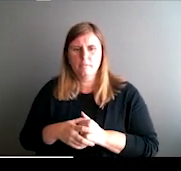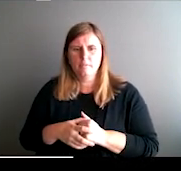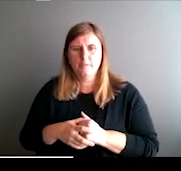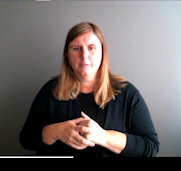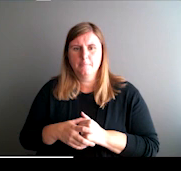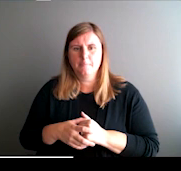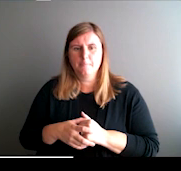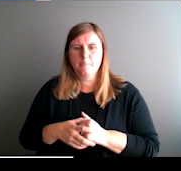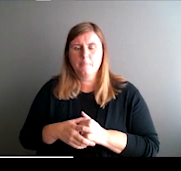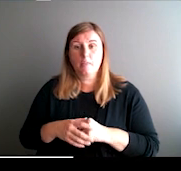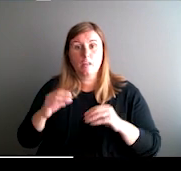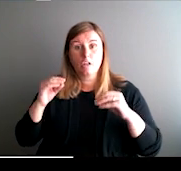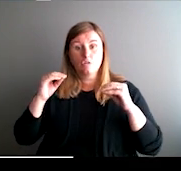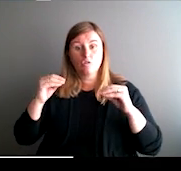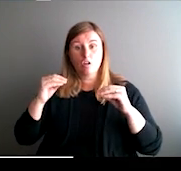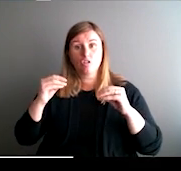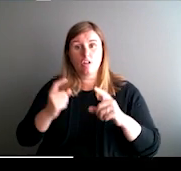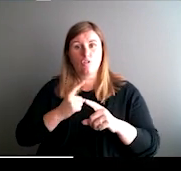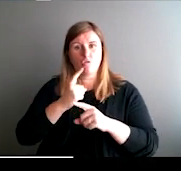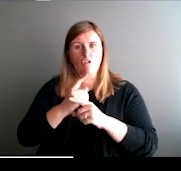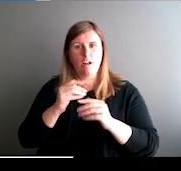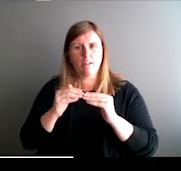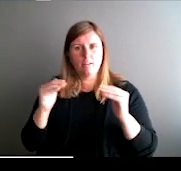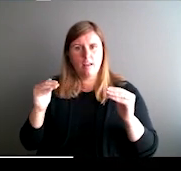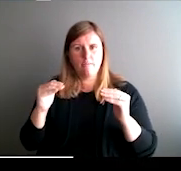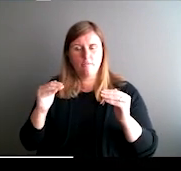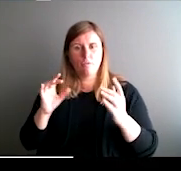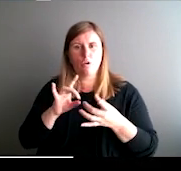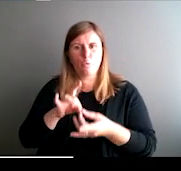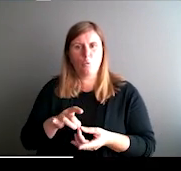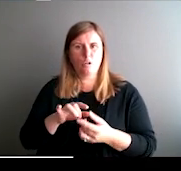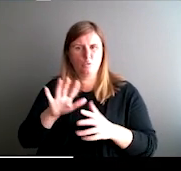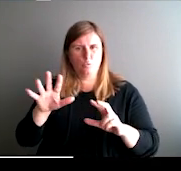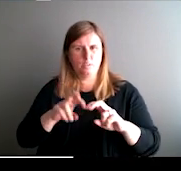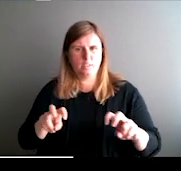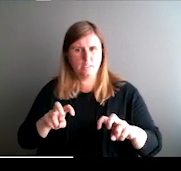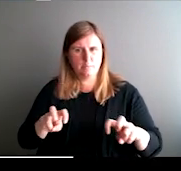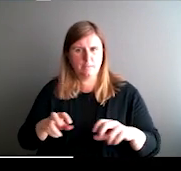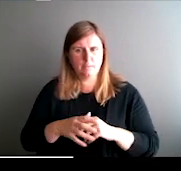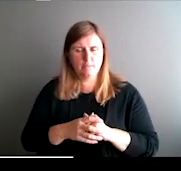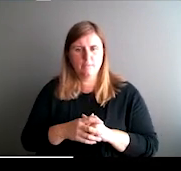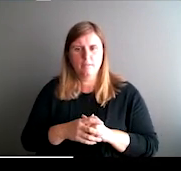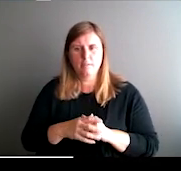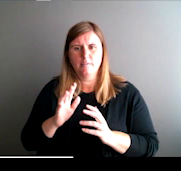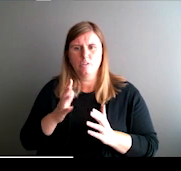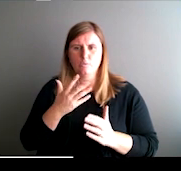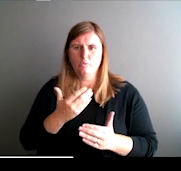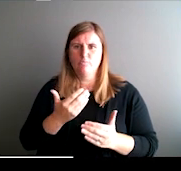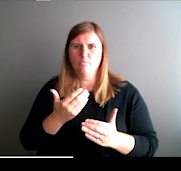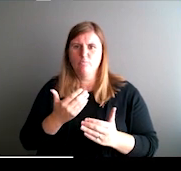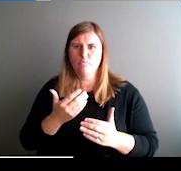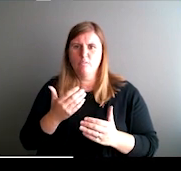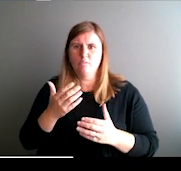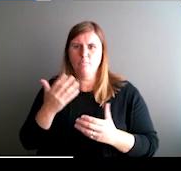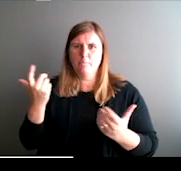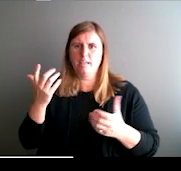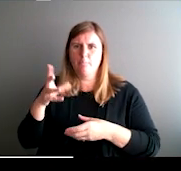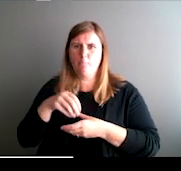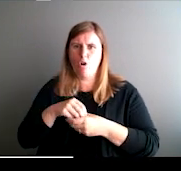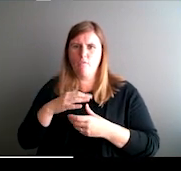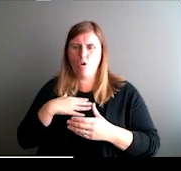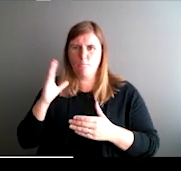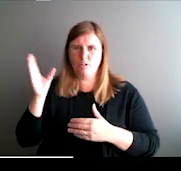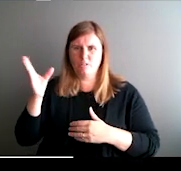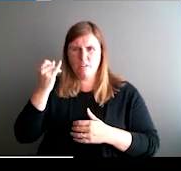Is instruction at the right level according to assessment? This is going to take up a good chunk of the presentation. This is